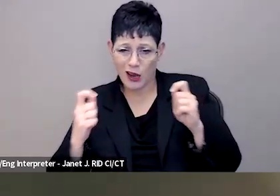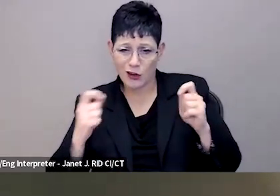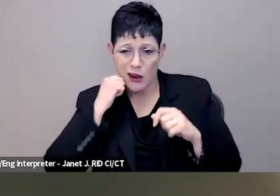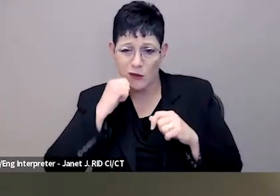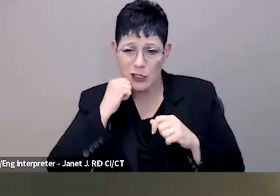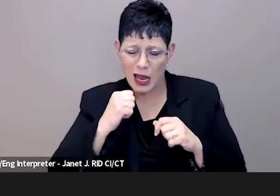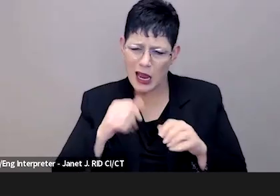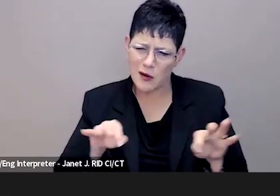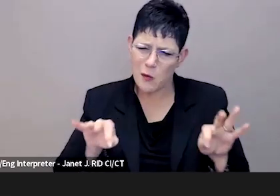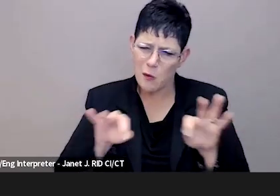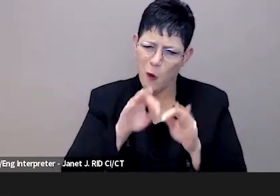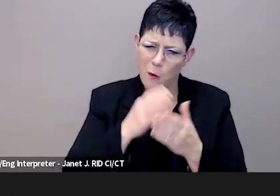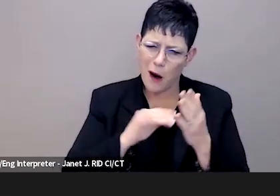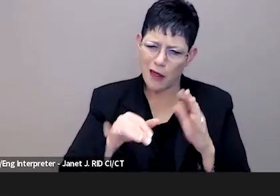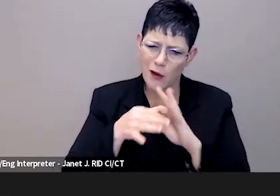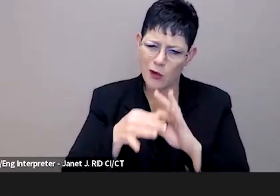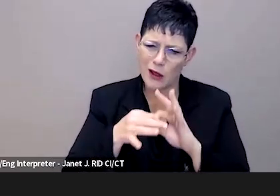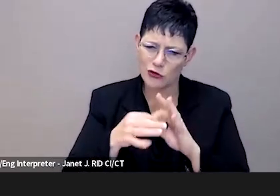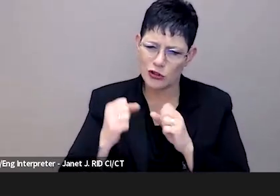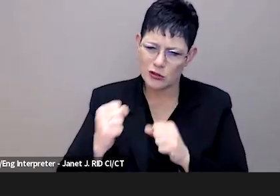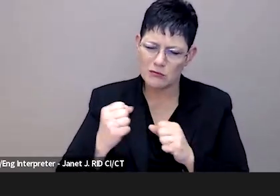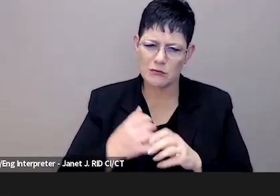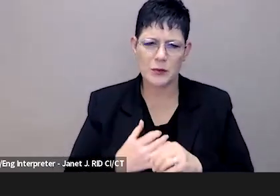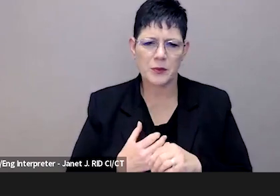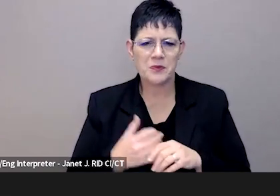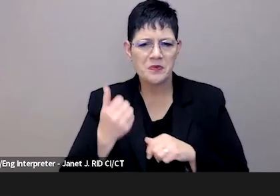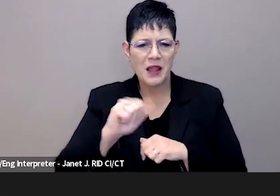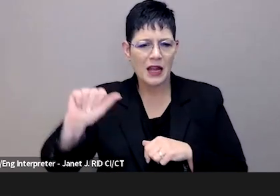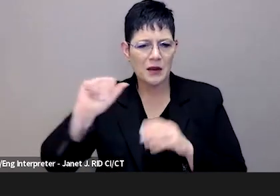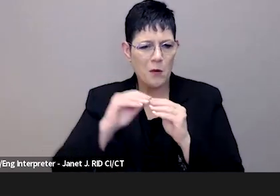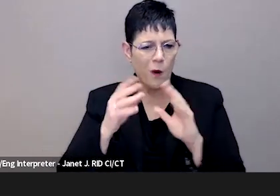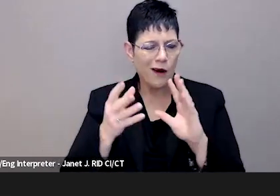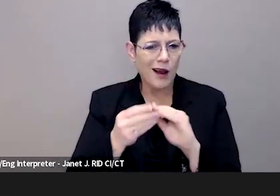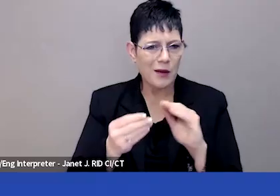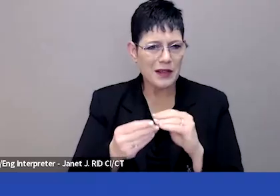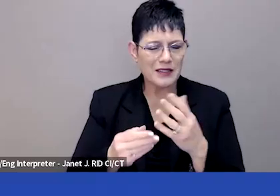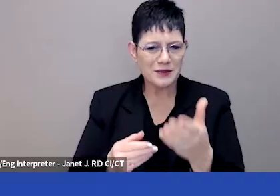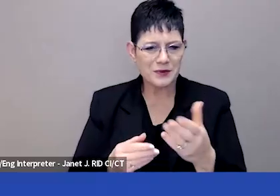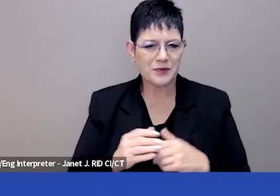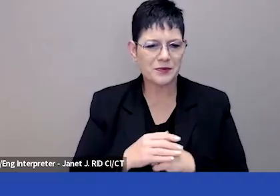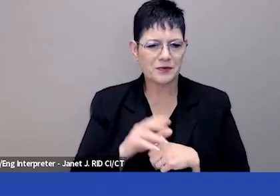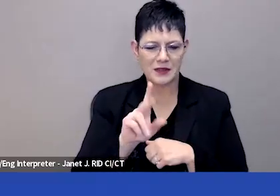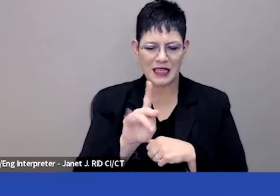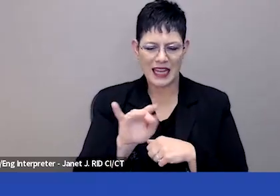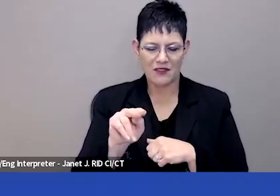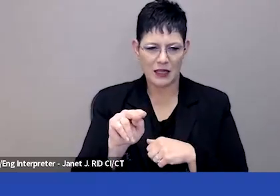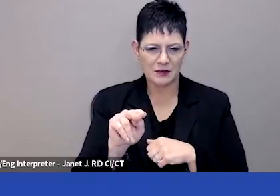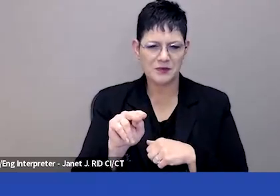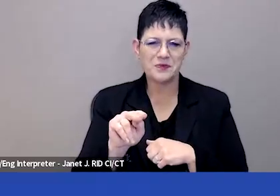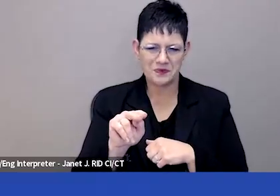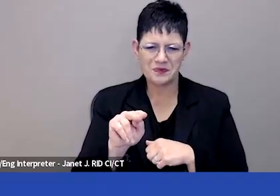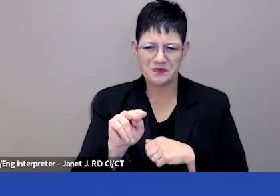Great, thank you. Any other comments? just to add, as I indicated in